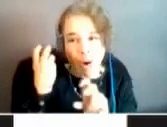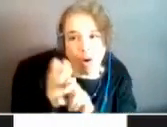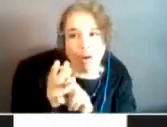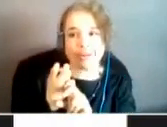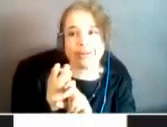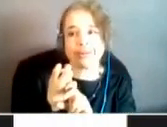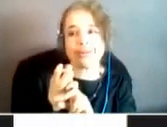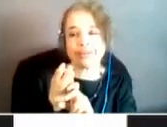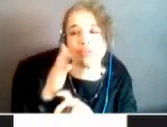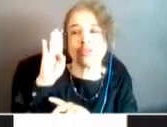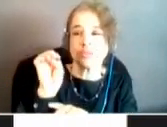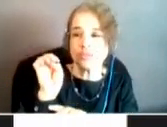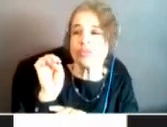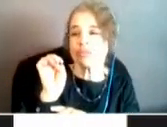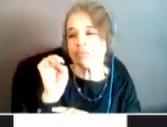know, to be,